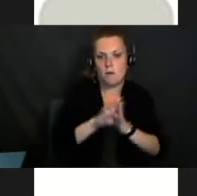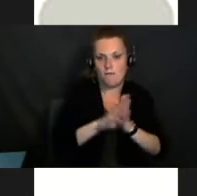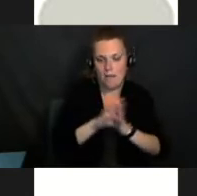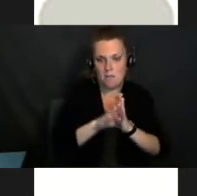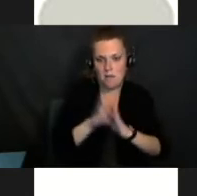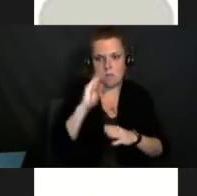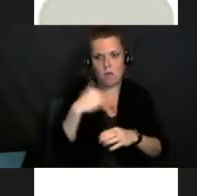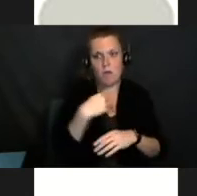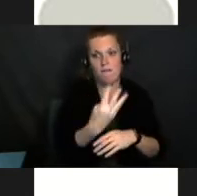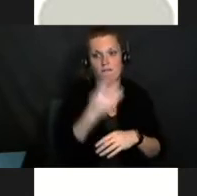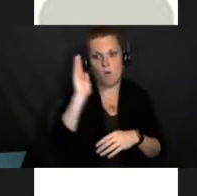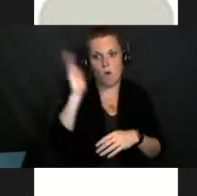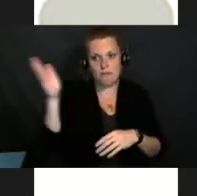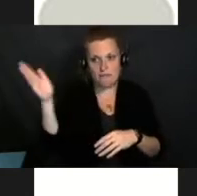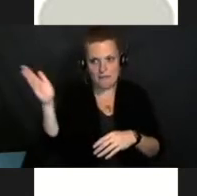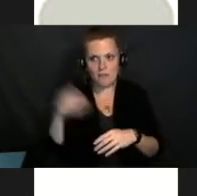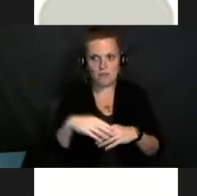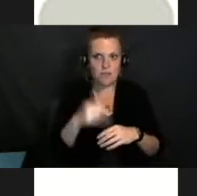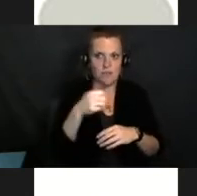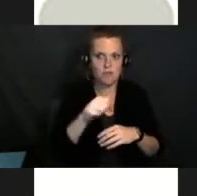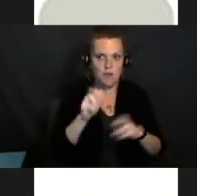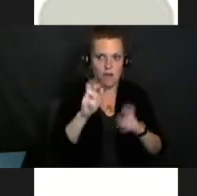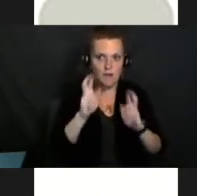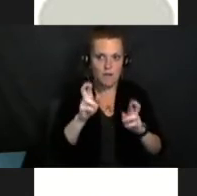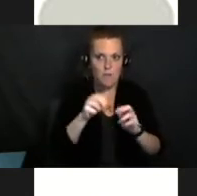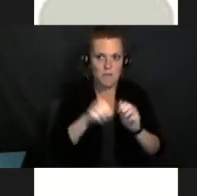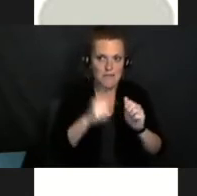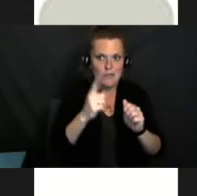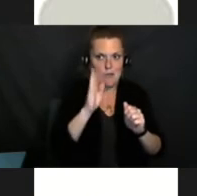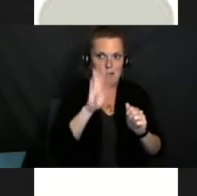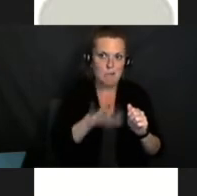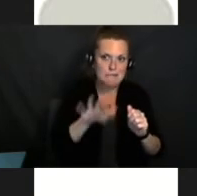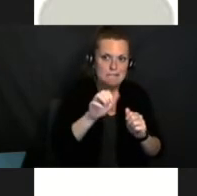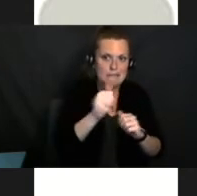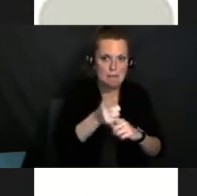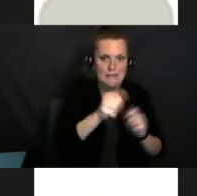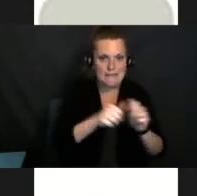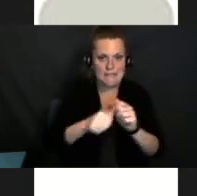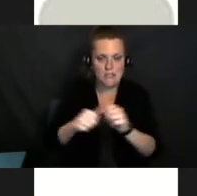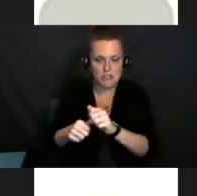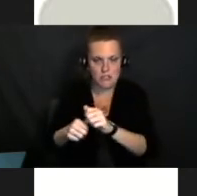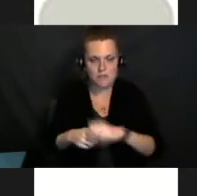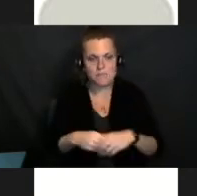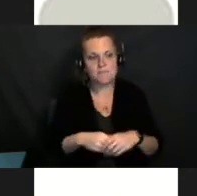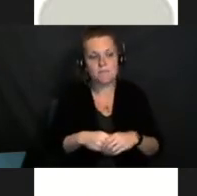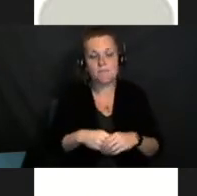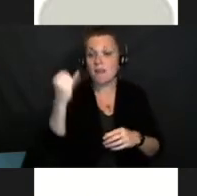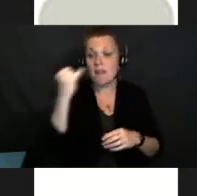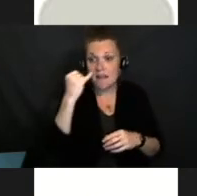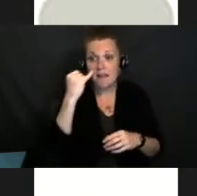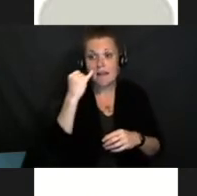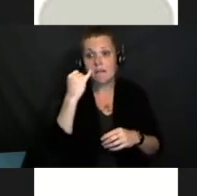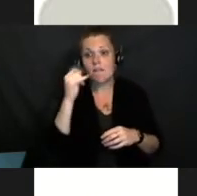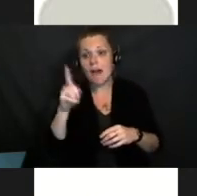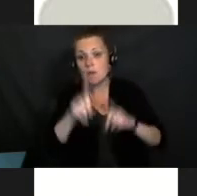presentations, trying to have each presentation roughly at 10 minutes. If there are some clarification questions